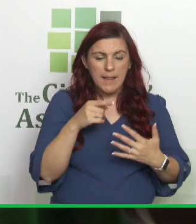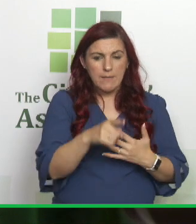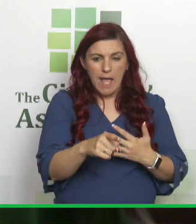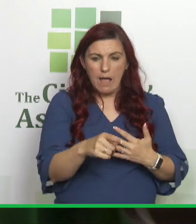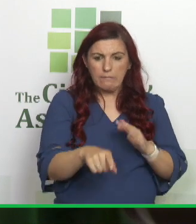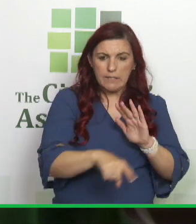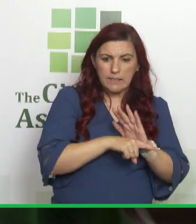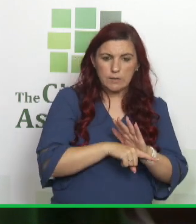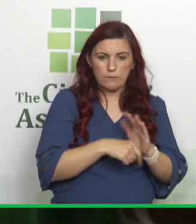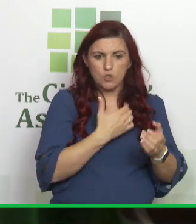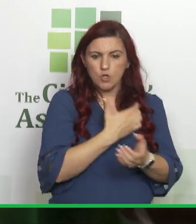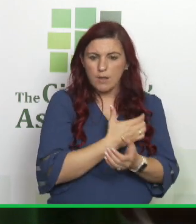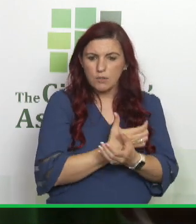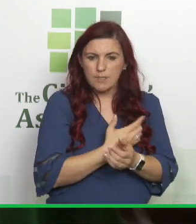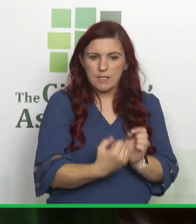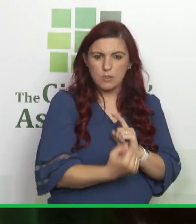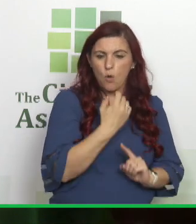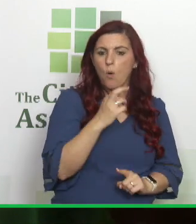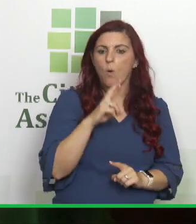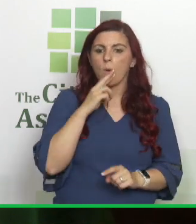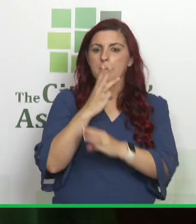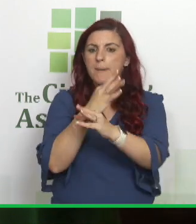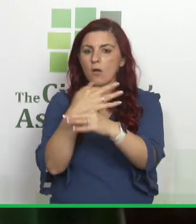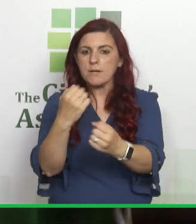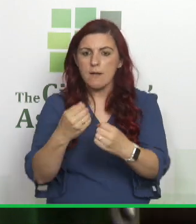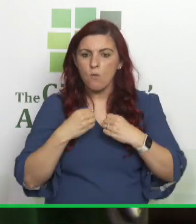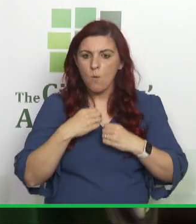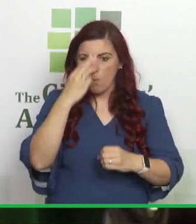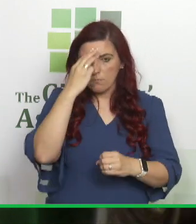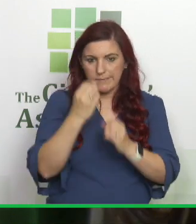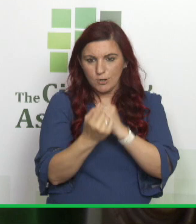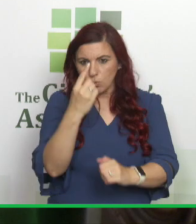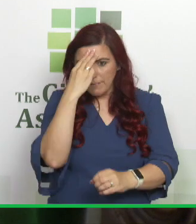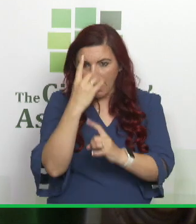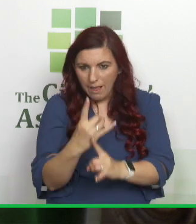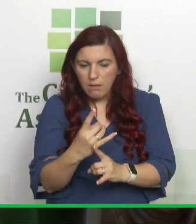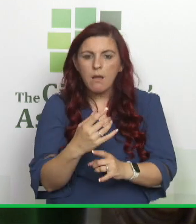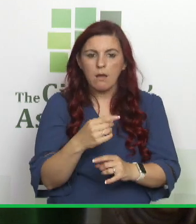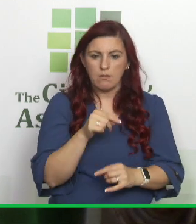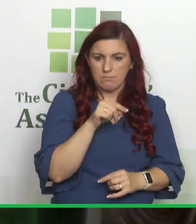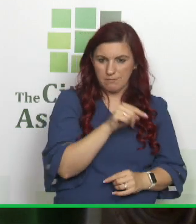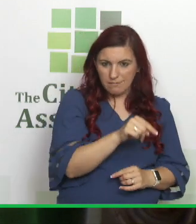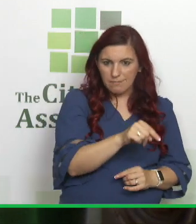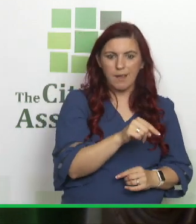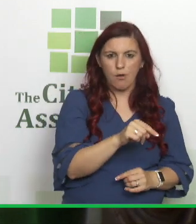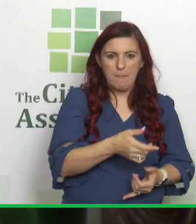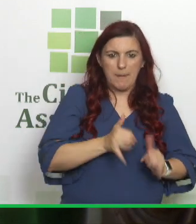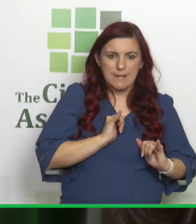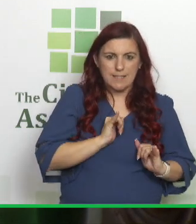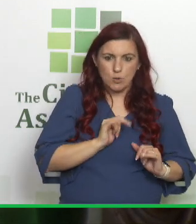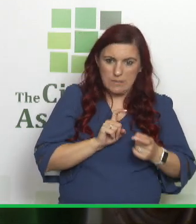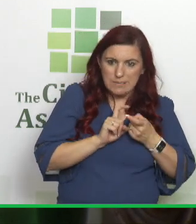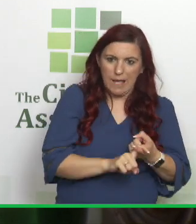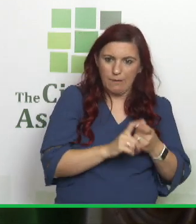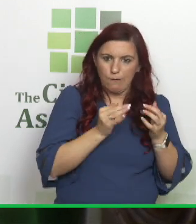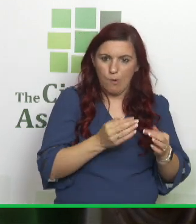instances or where their parents have their own addictions or mental health issues, children's ability to engage with the formal education system is often